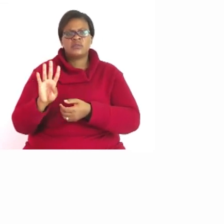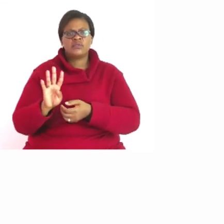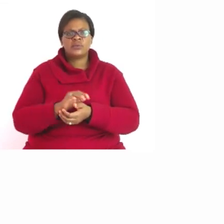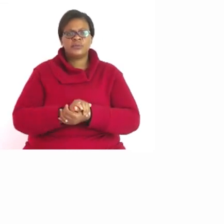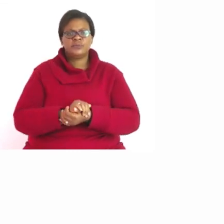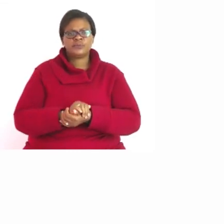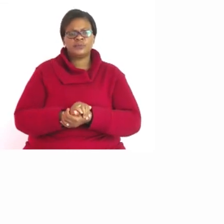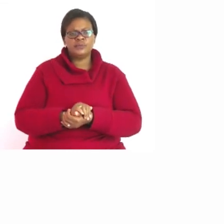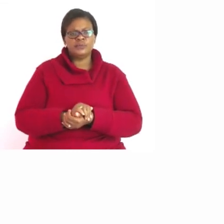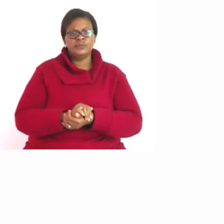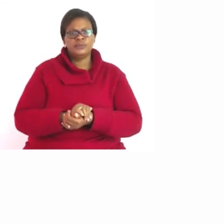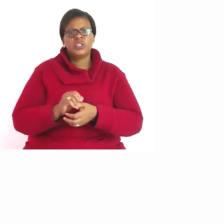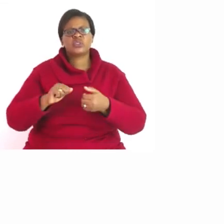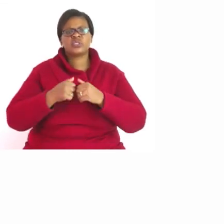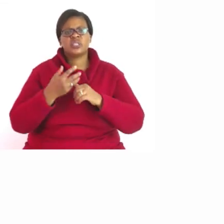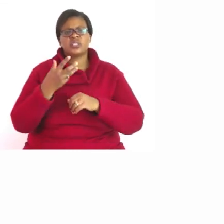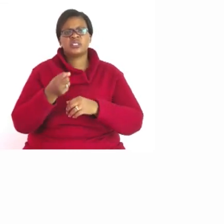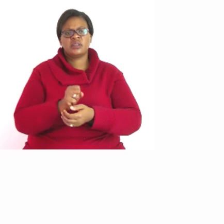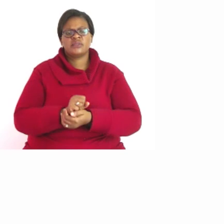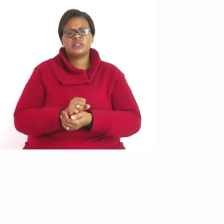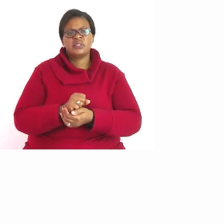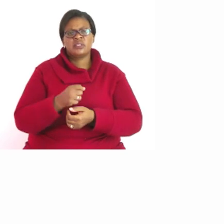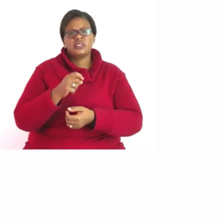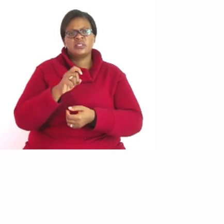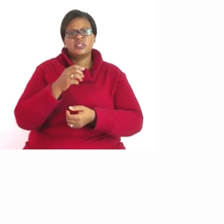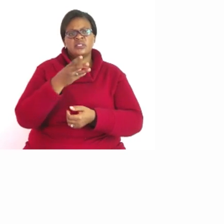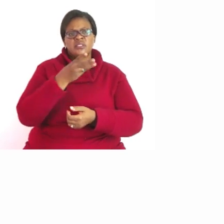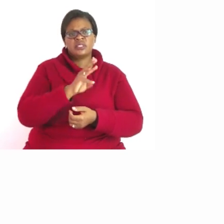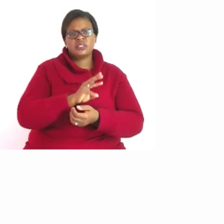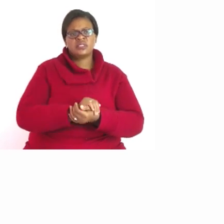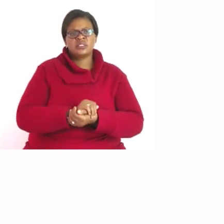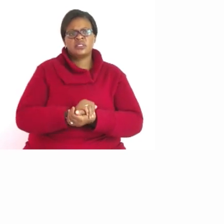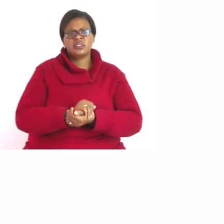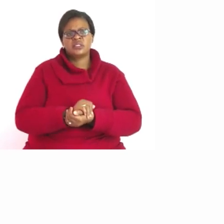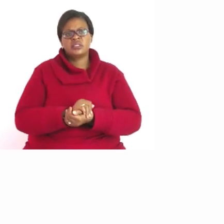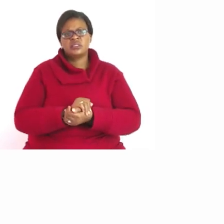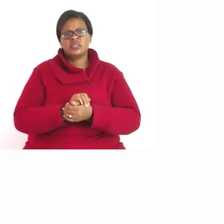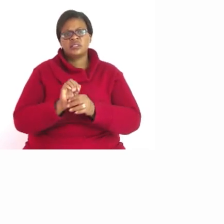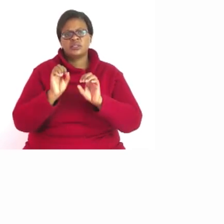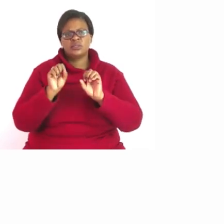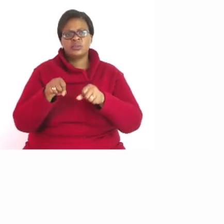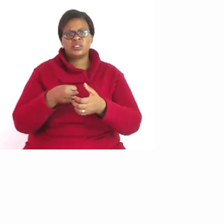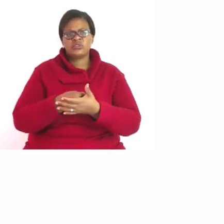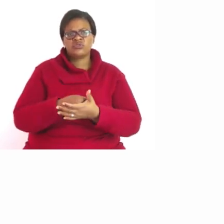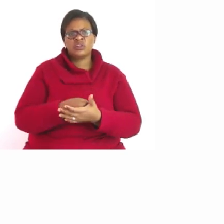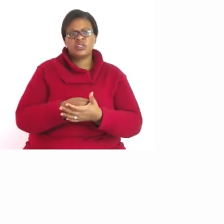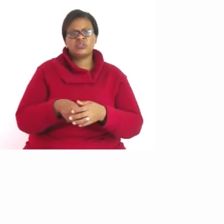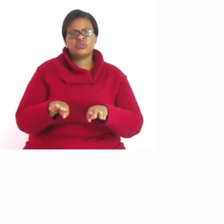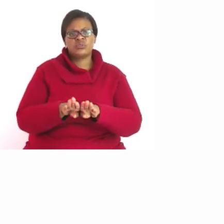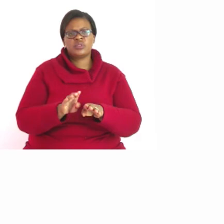It's also a challenge here, which is number 6, for you to try this. Can you have 3 consecutive